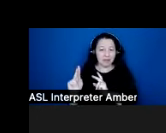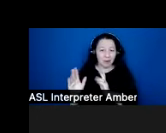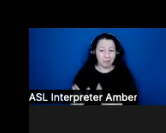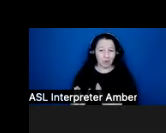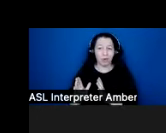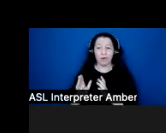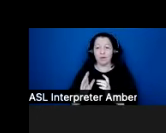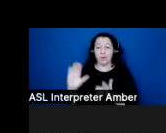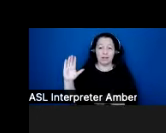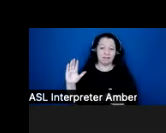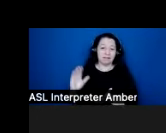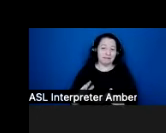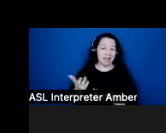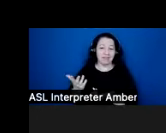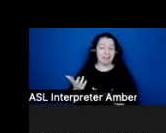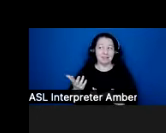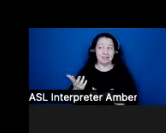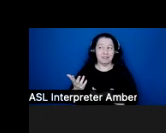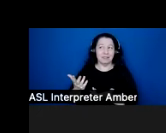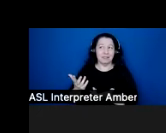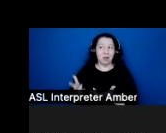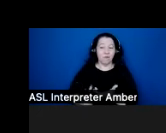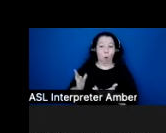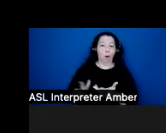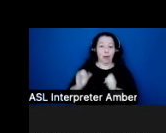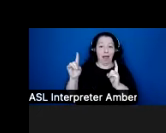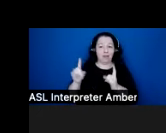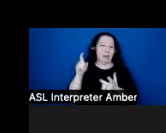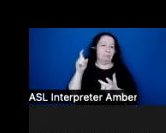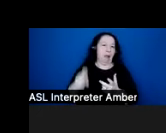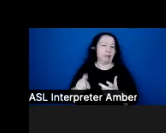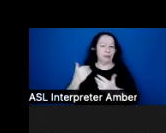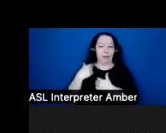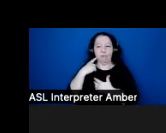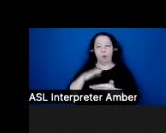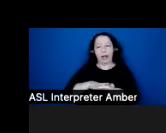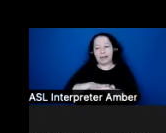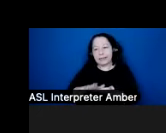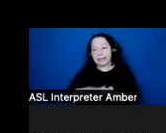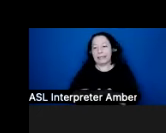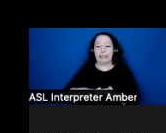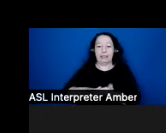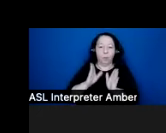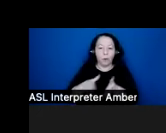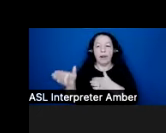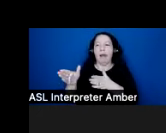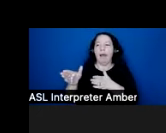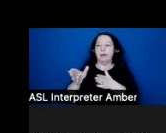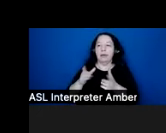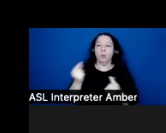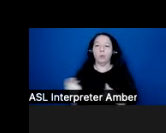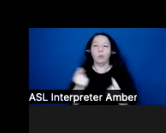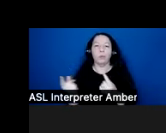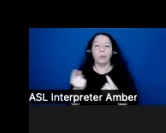clean, organize, run errands. Yes, yes. So we're going to talk a little bit more about that too. So our